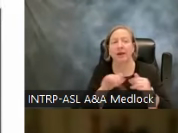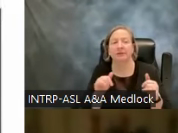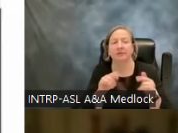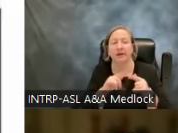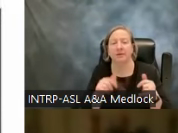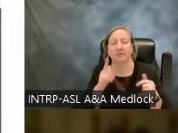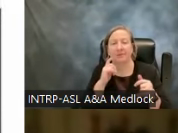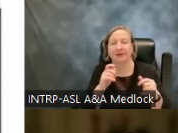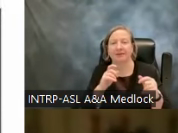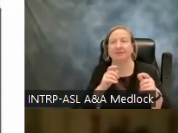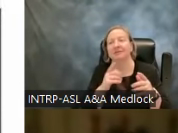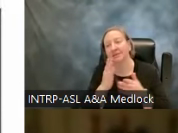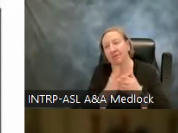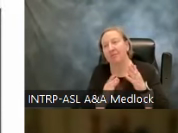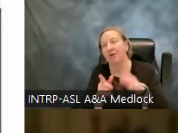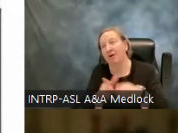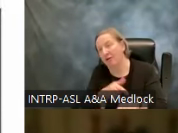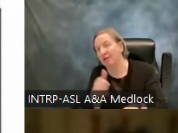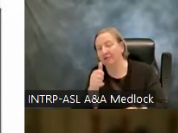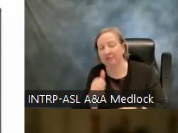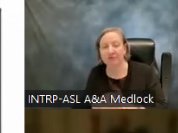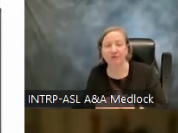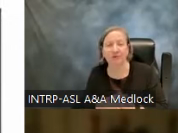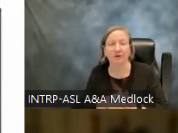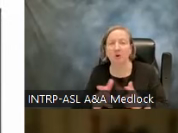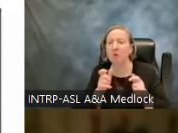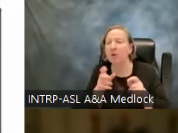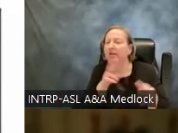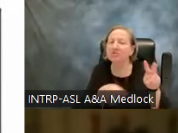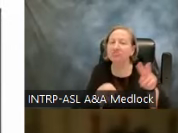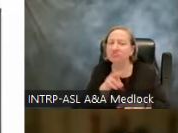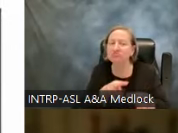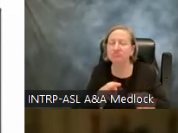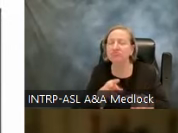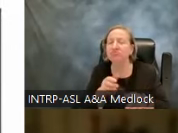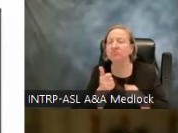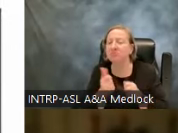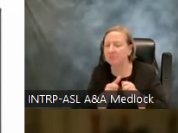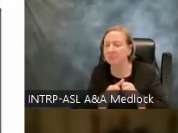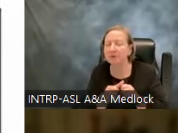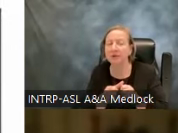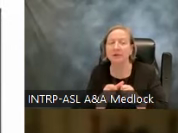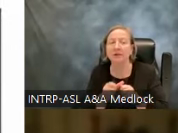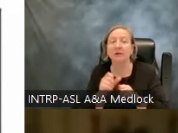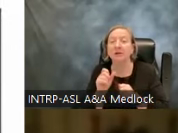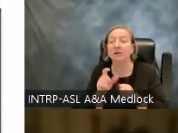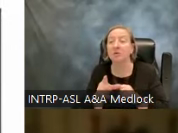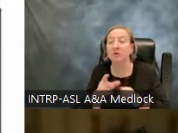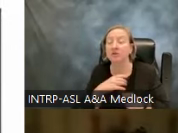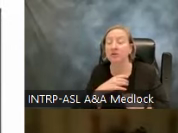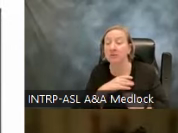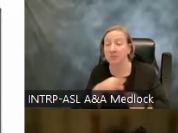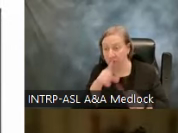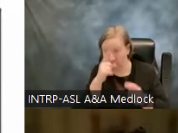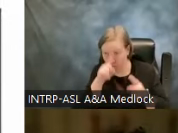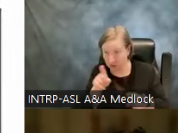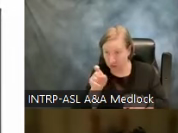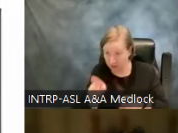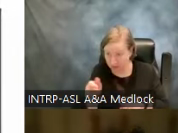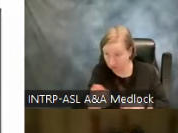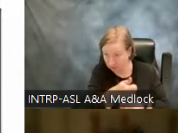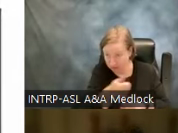couple of them get pretty long. Just quickly review them. And the question that the commission agreed to ask yourselves at